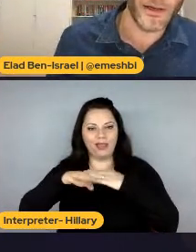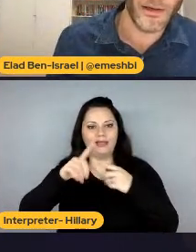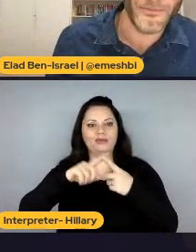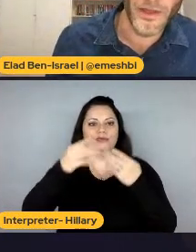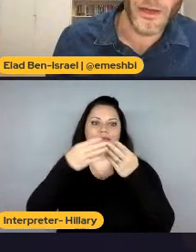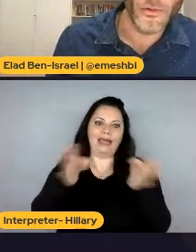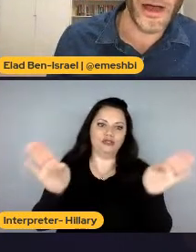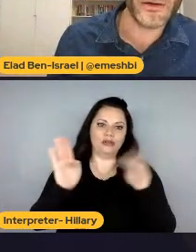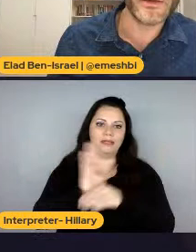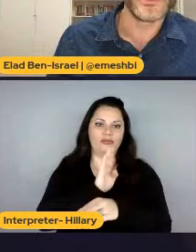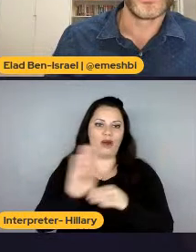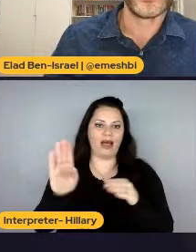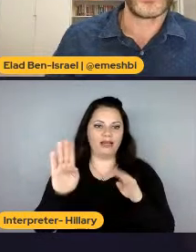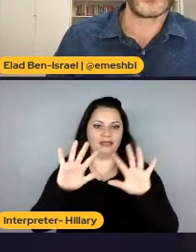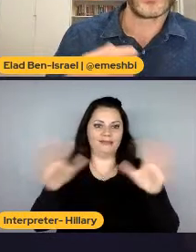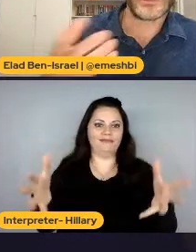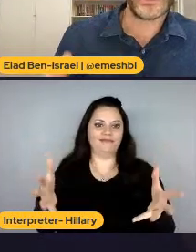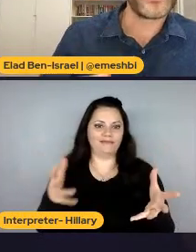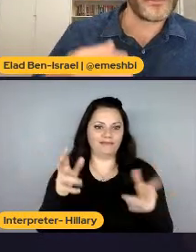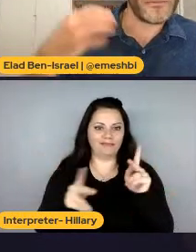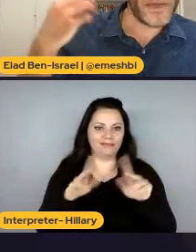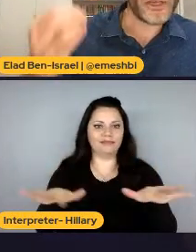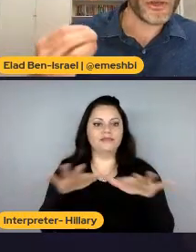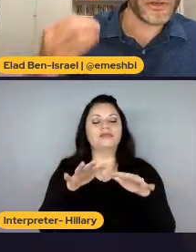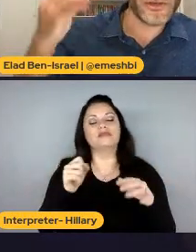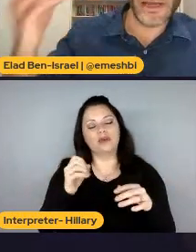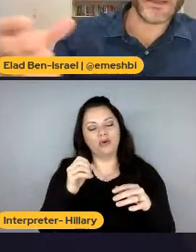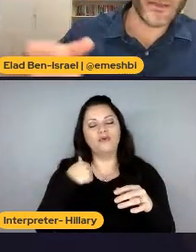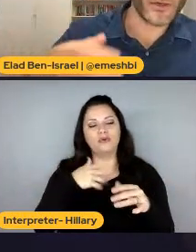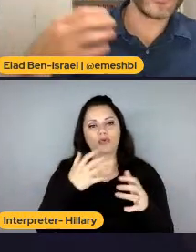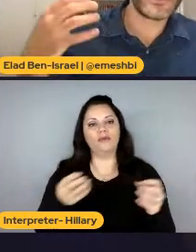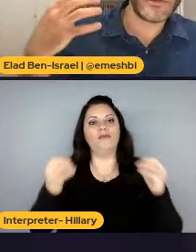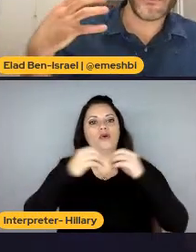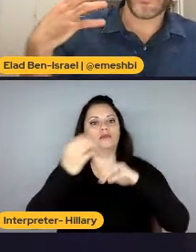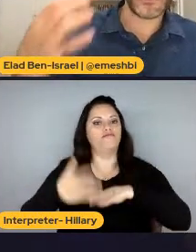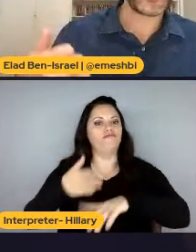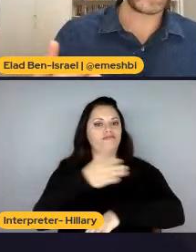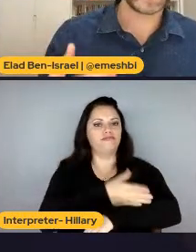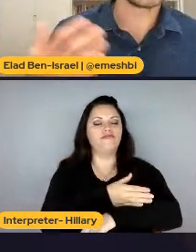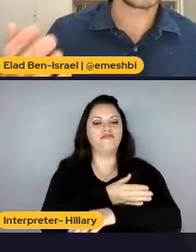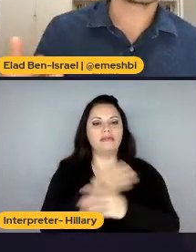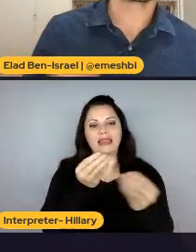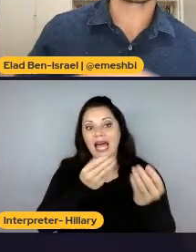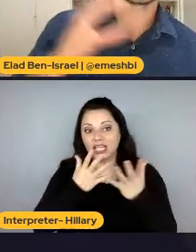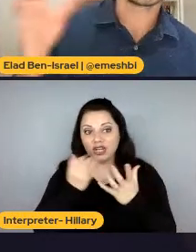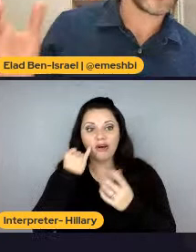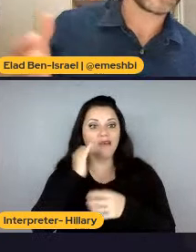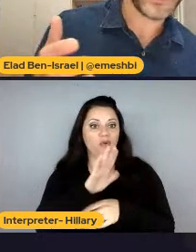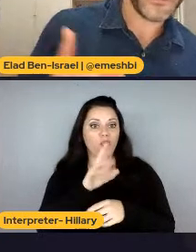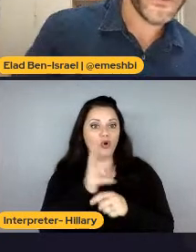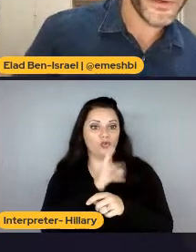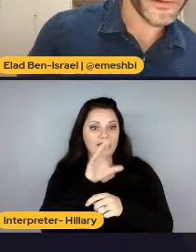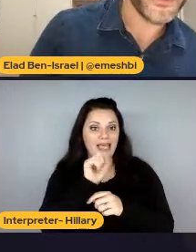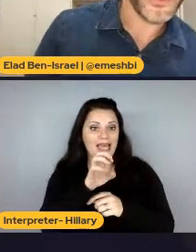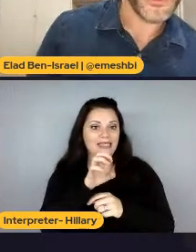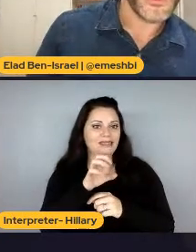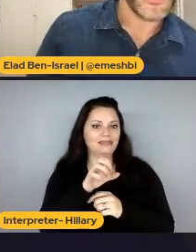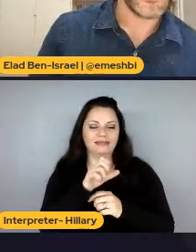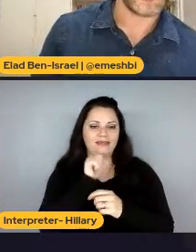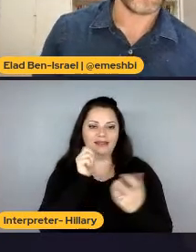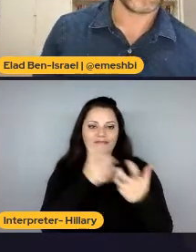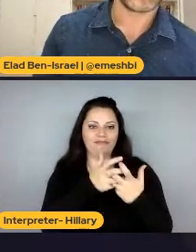enterprise crowd. And again, make sure to let us know if one of your use cases is not being filled.